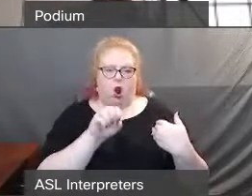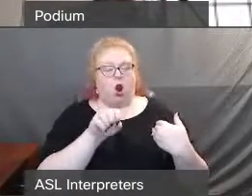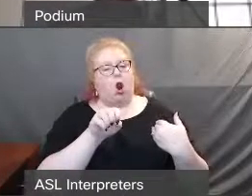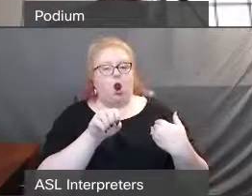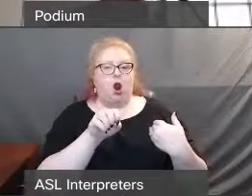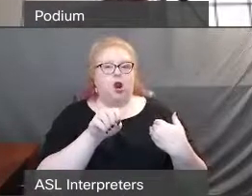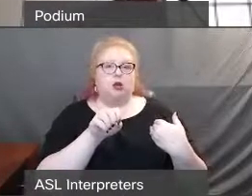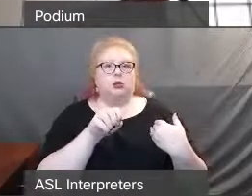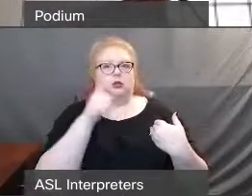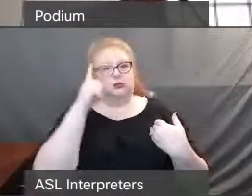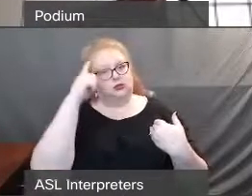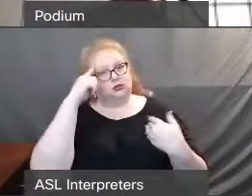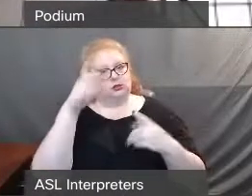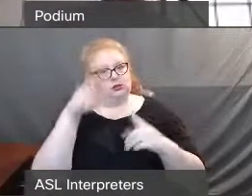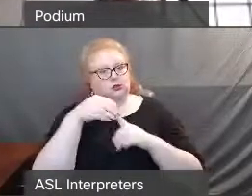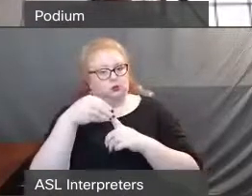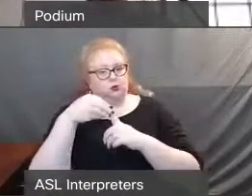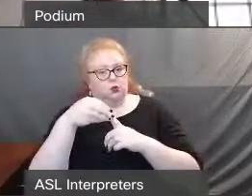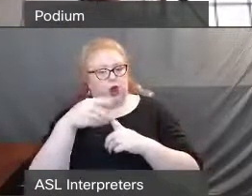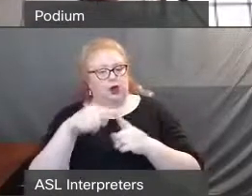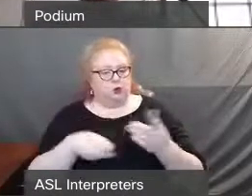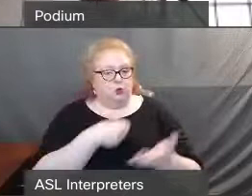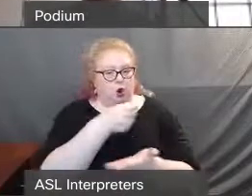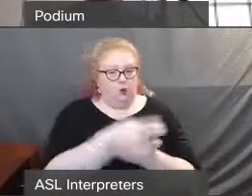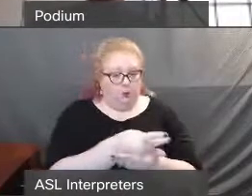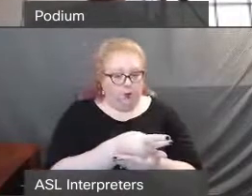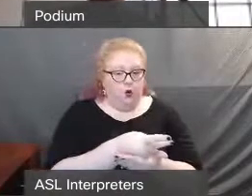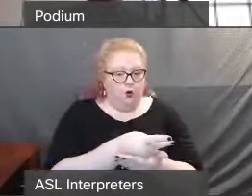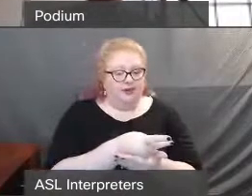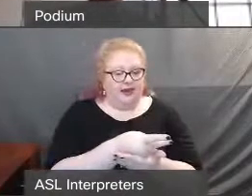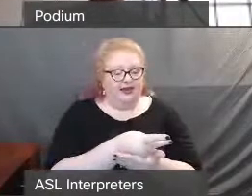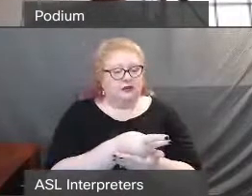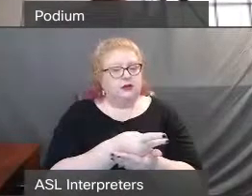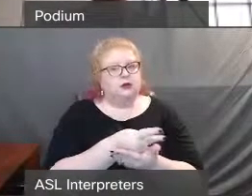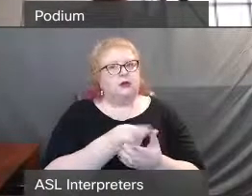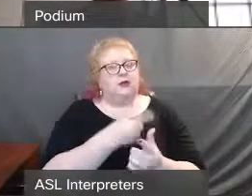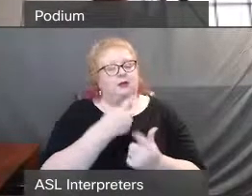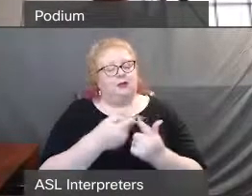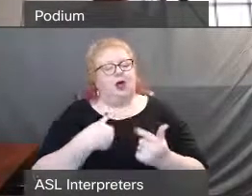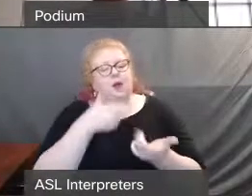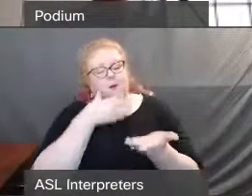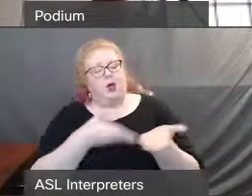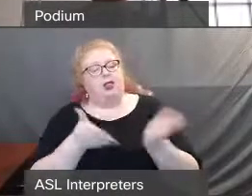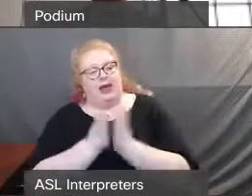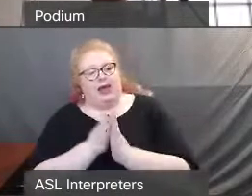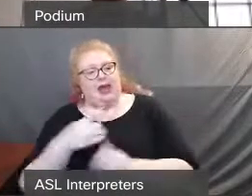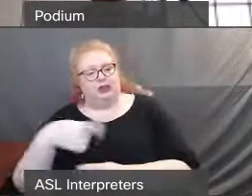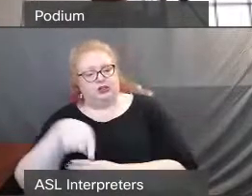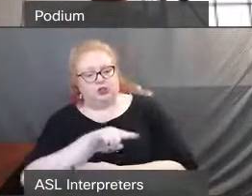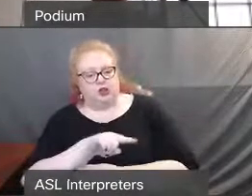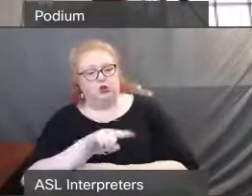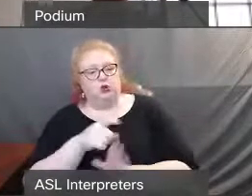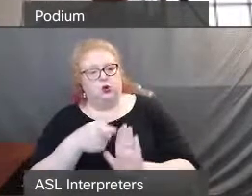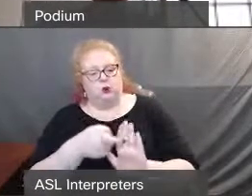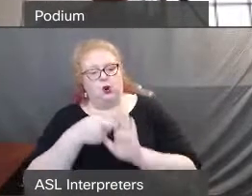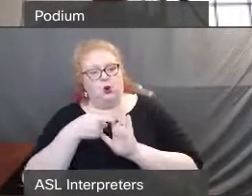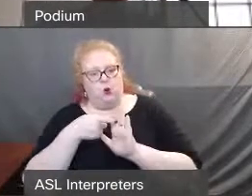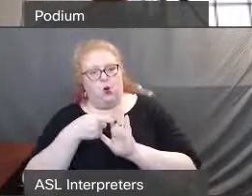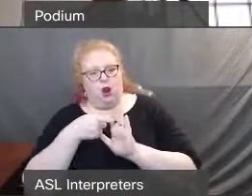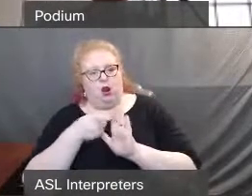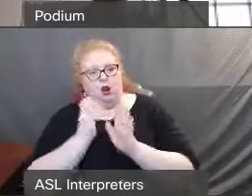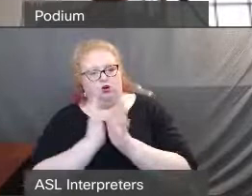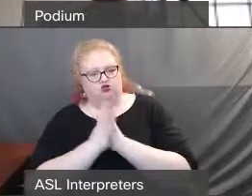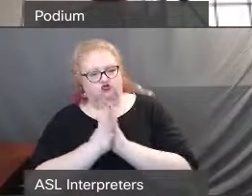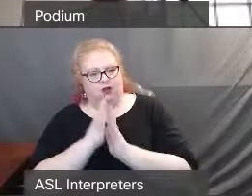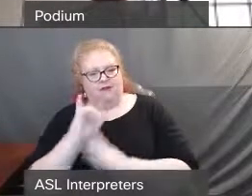to approve this, I just ask that as a condition of approval that you do require a traffic